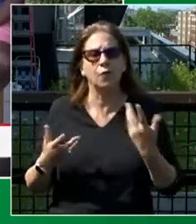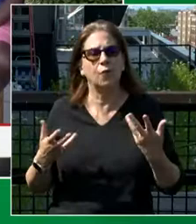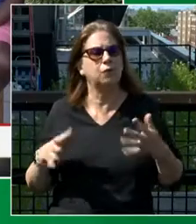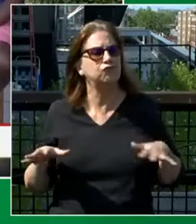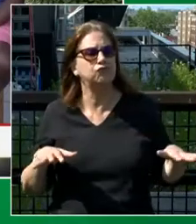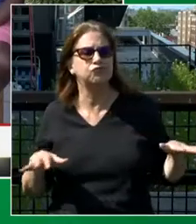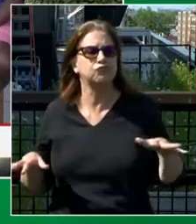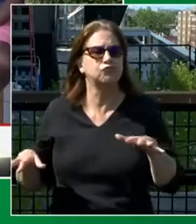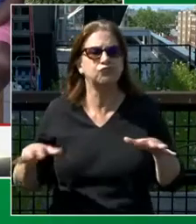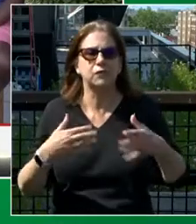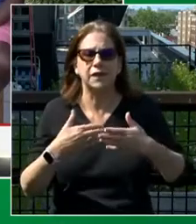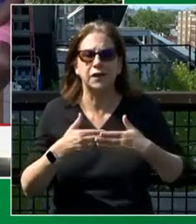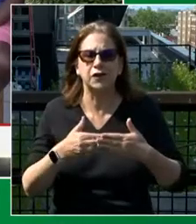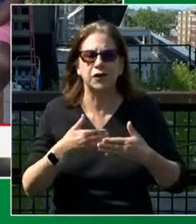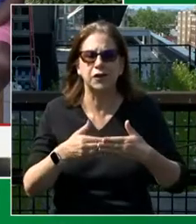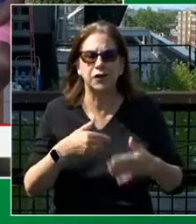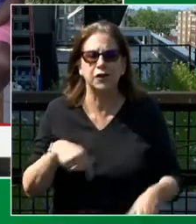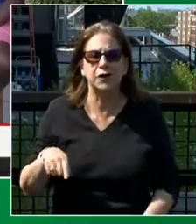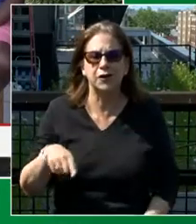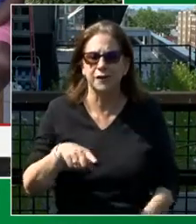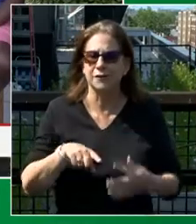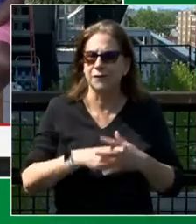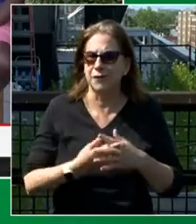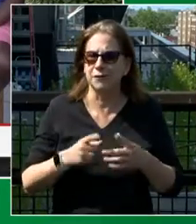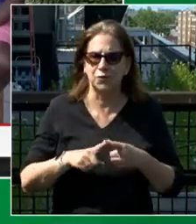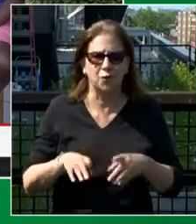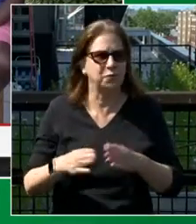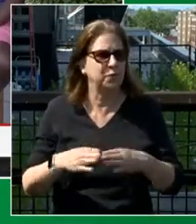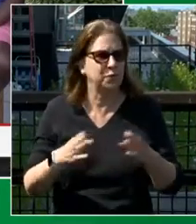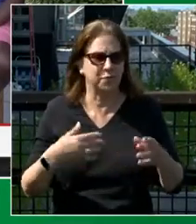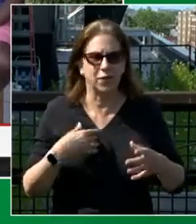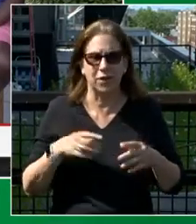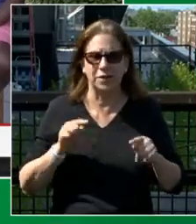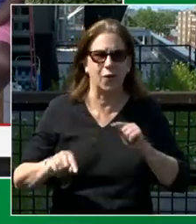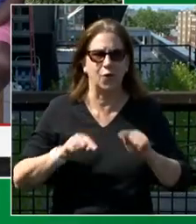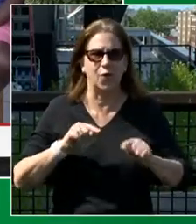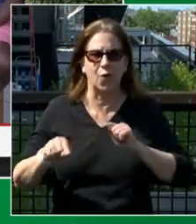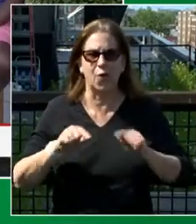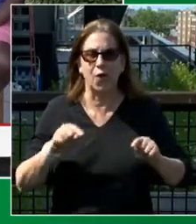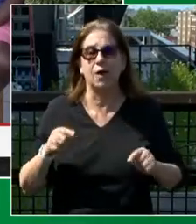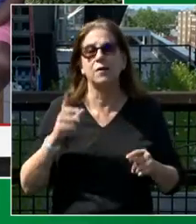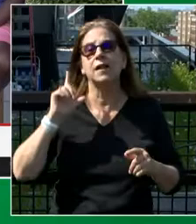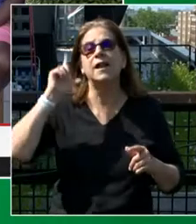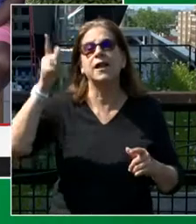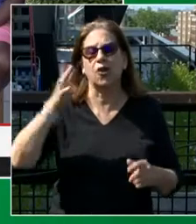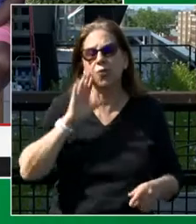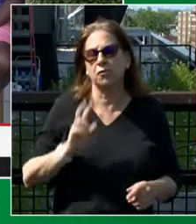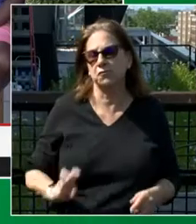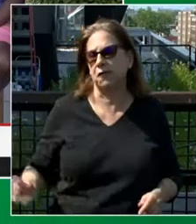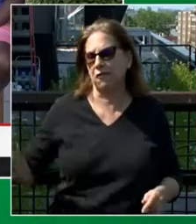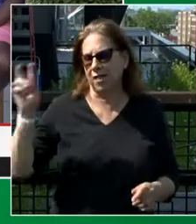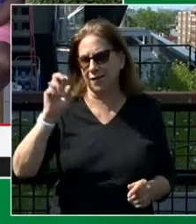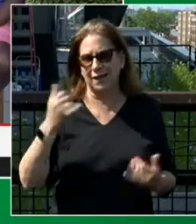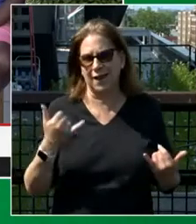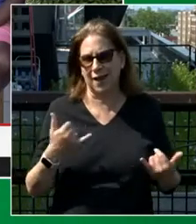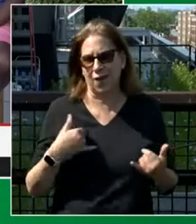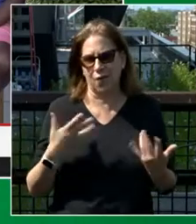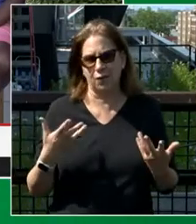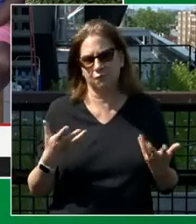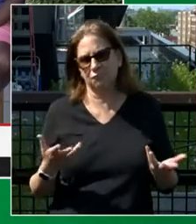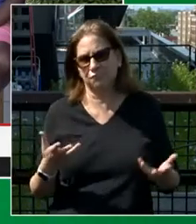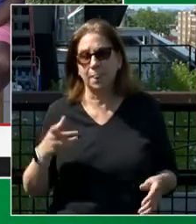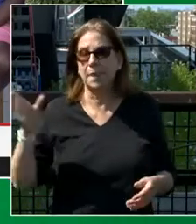stretching out a little bit more. How have you seen it in terms of like people in the restaurant space and things like that? Are they staying as